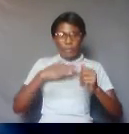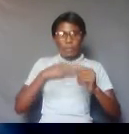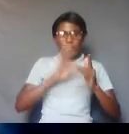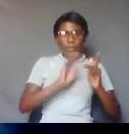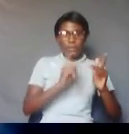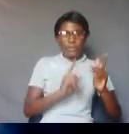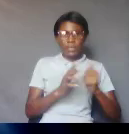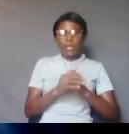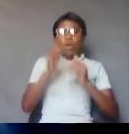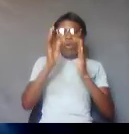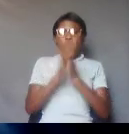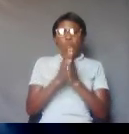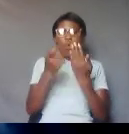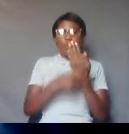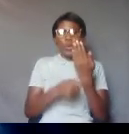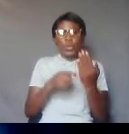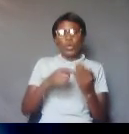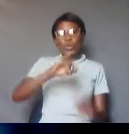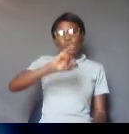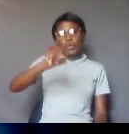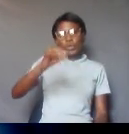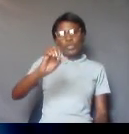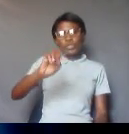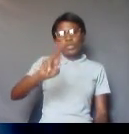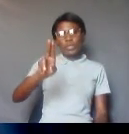verses 1 to 10.